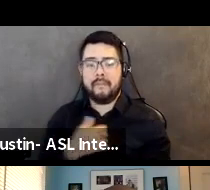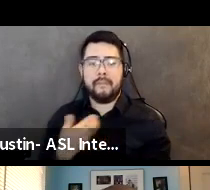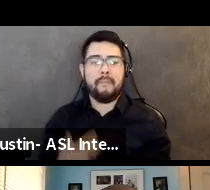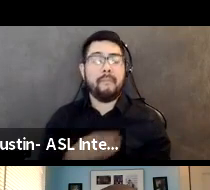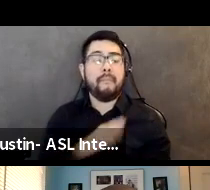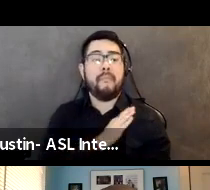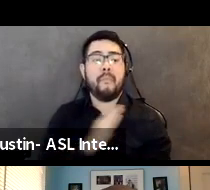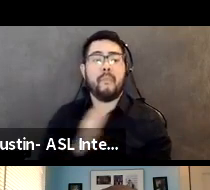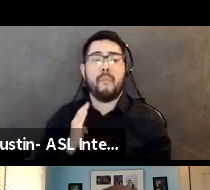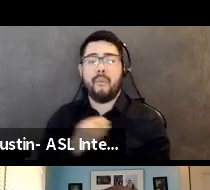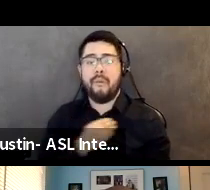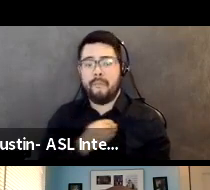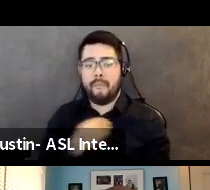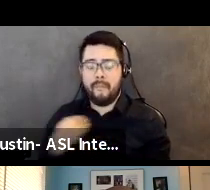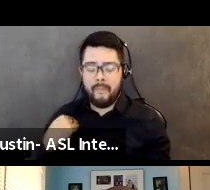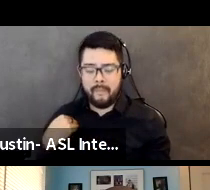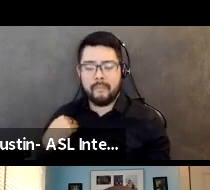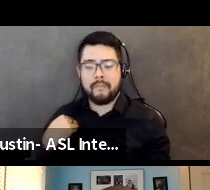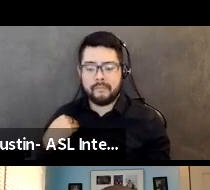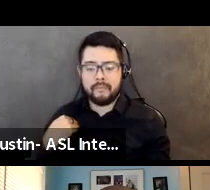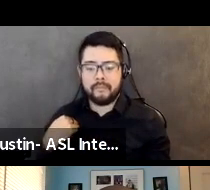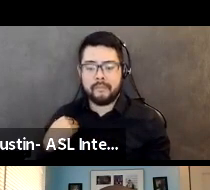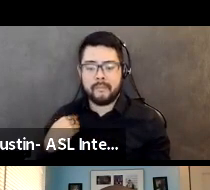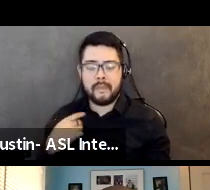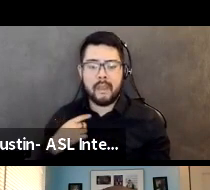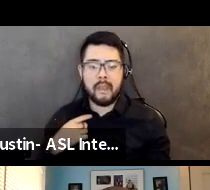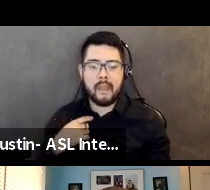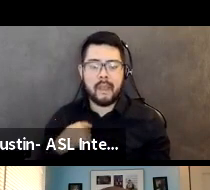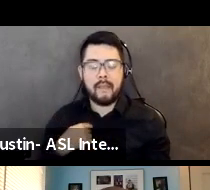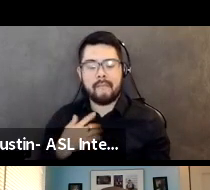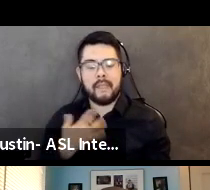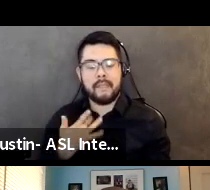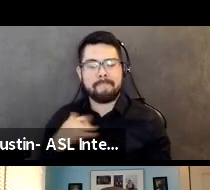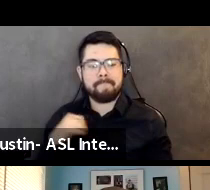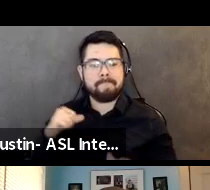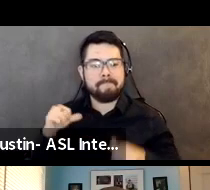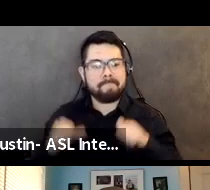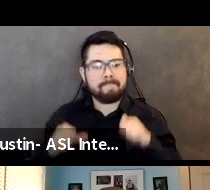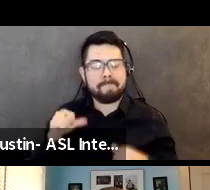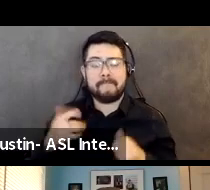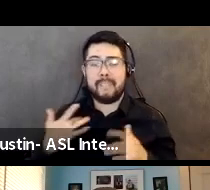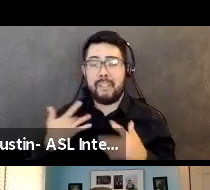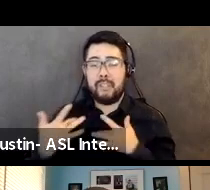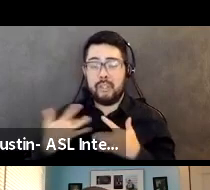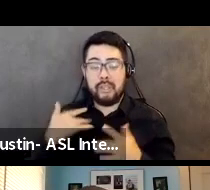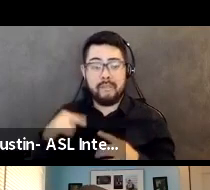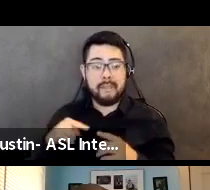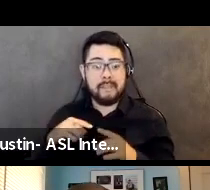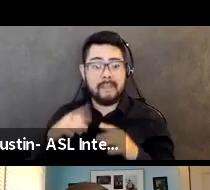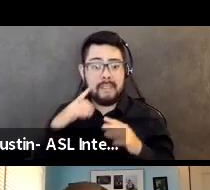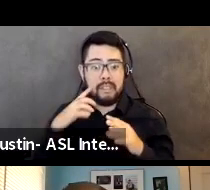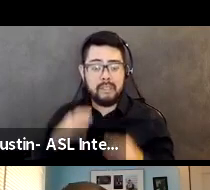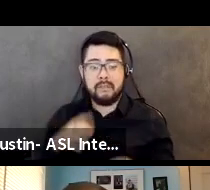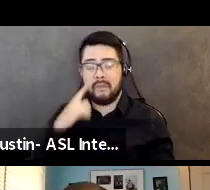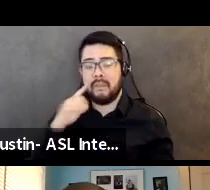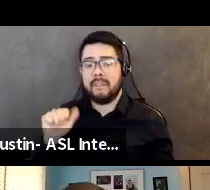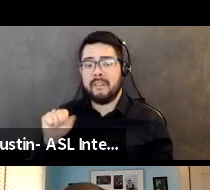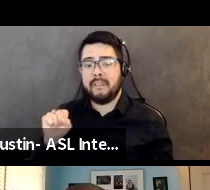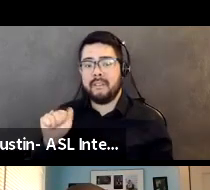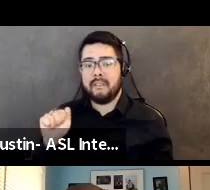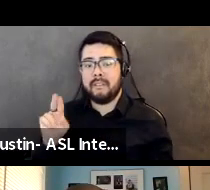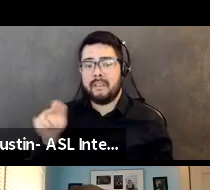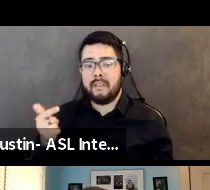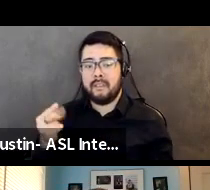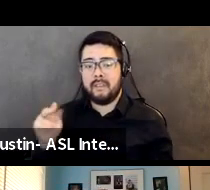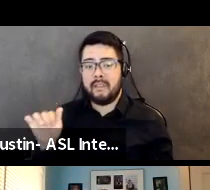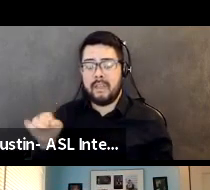that have been um let's say troubled about this decision for serger nash not because i think